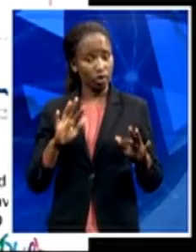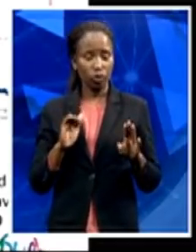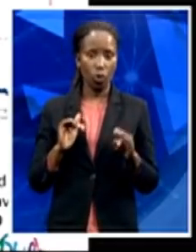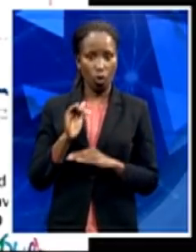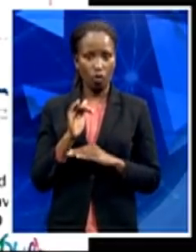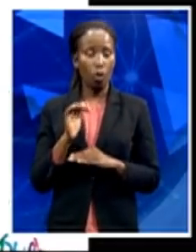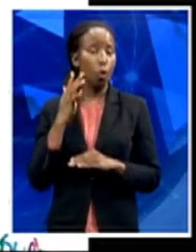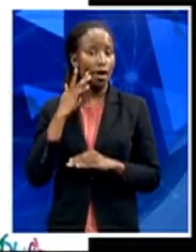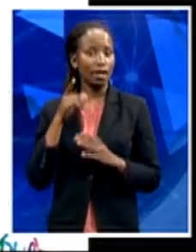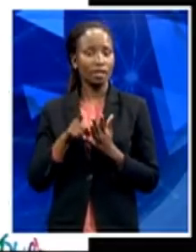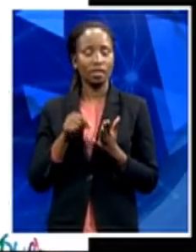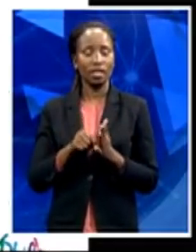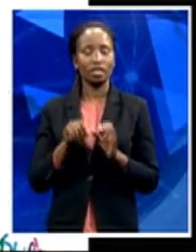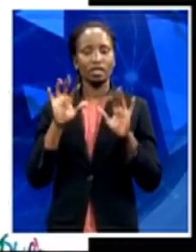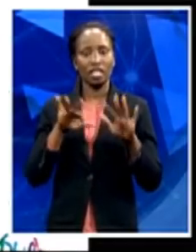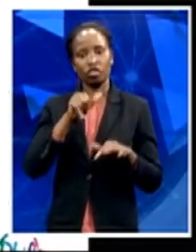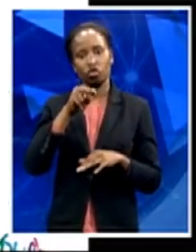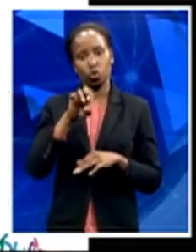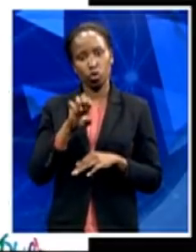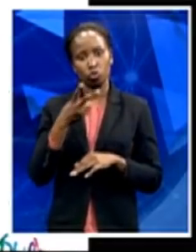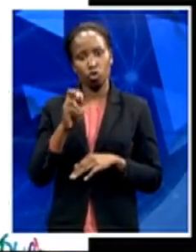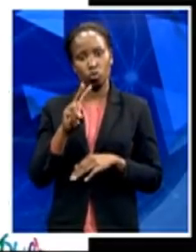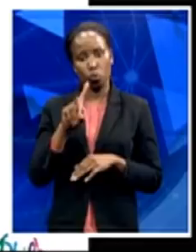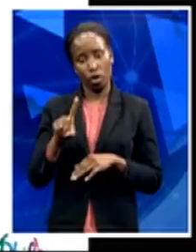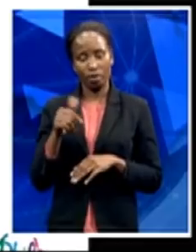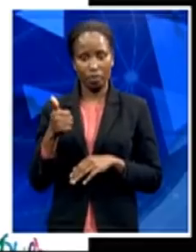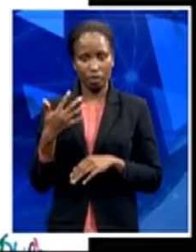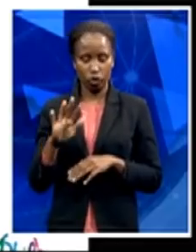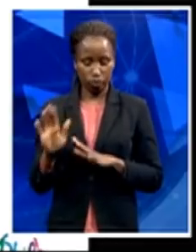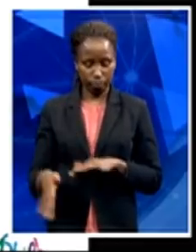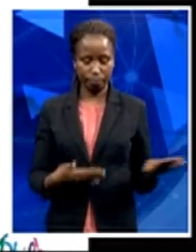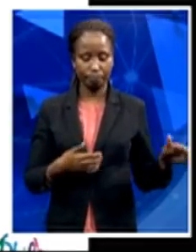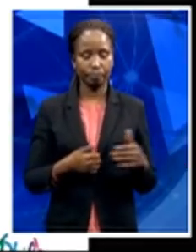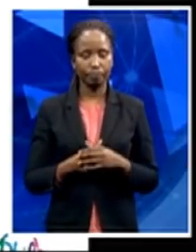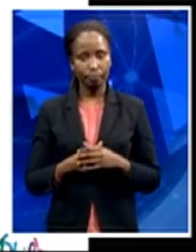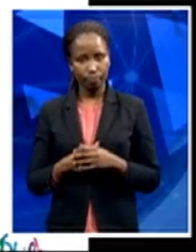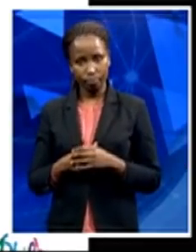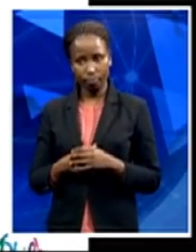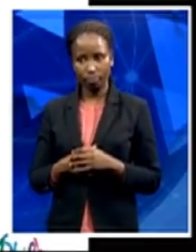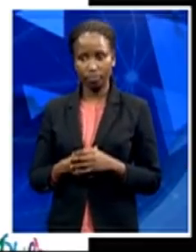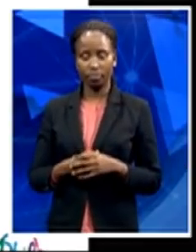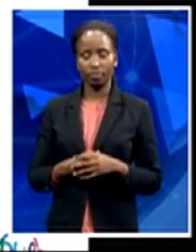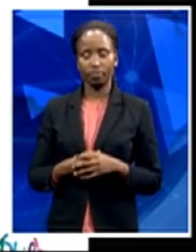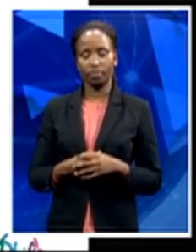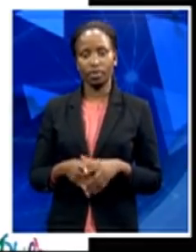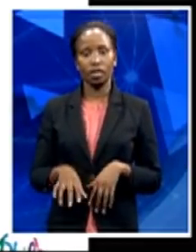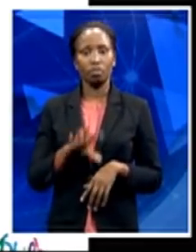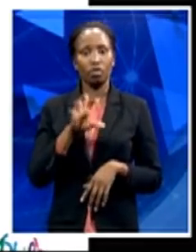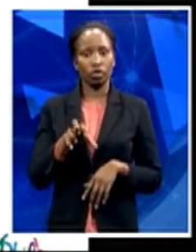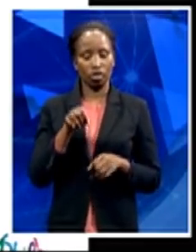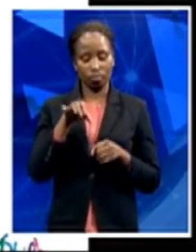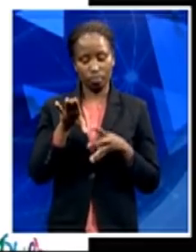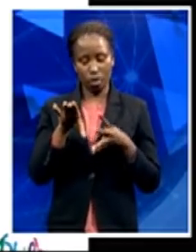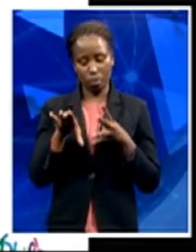2021. Next slide, please. Then we want to give a provincial breakdown of where we are in